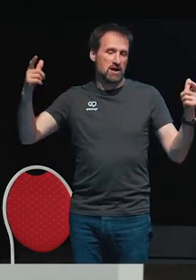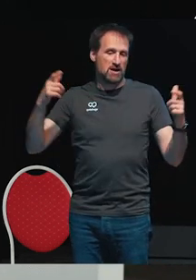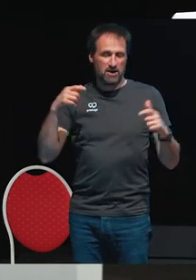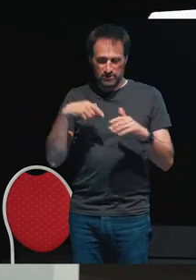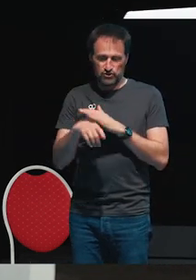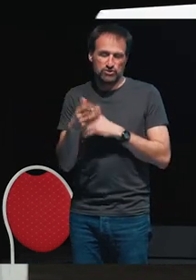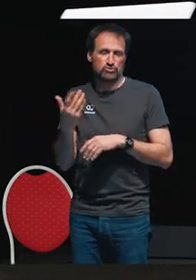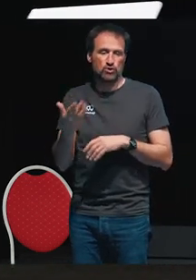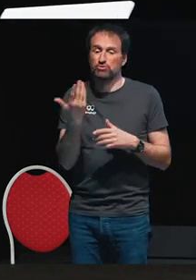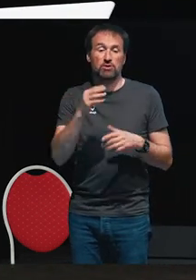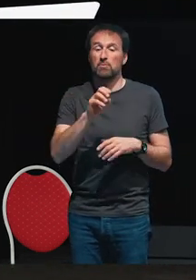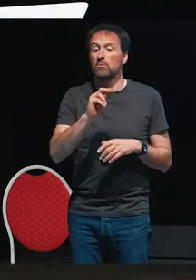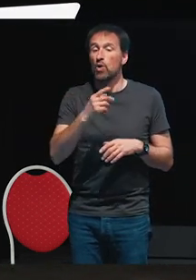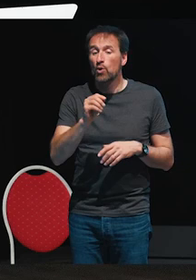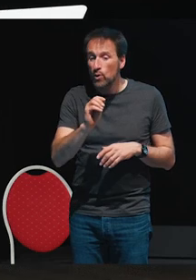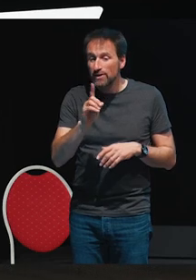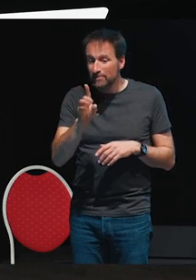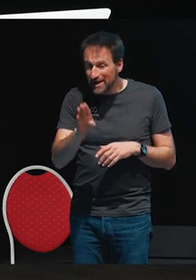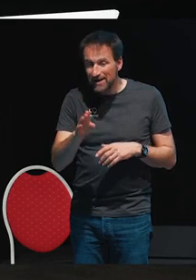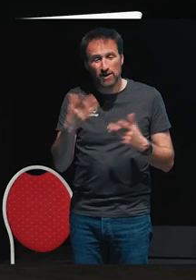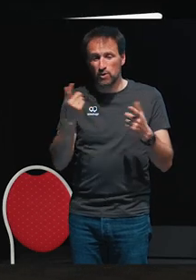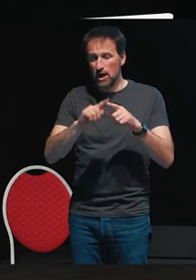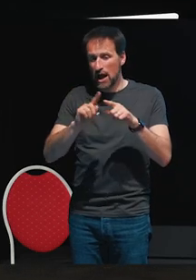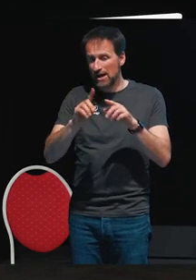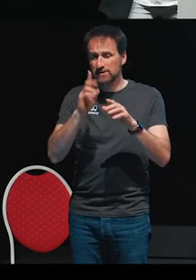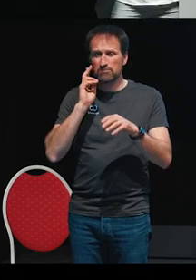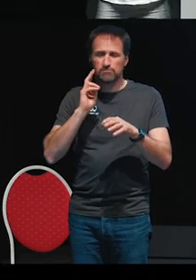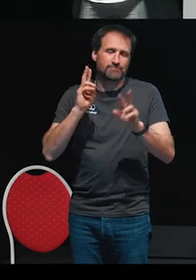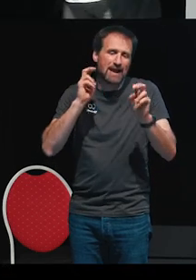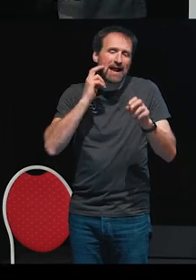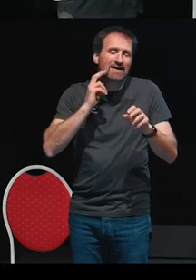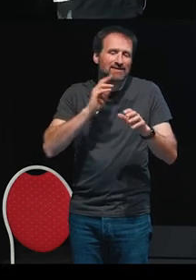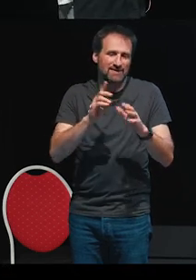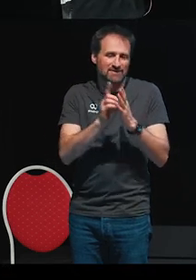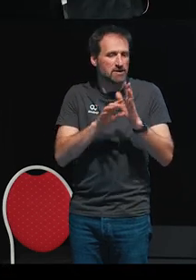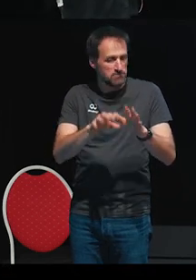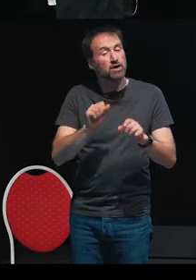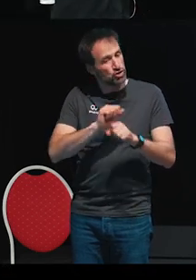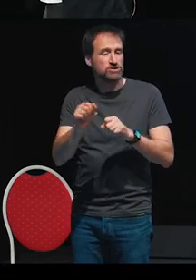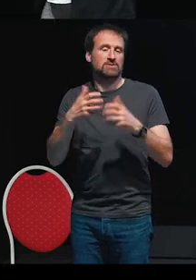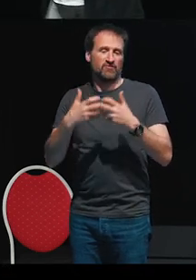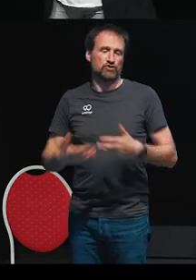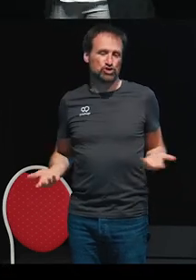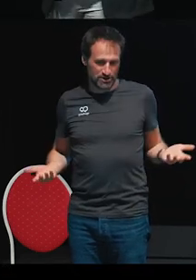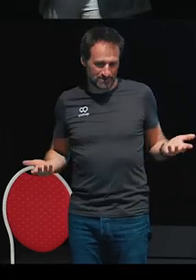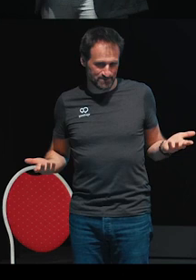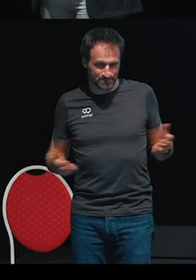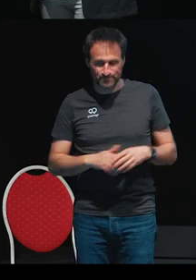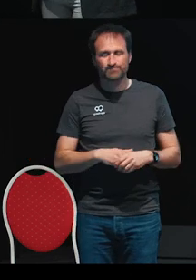for example, MongoDB or stuff like that. So let's recap what we had so far. We have started